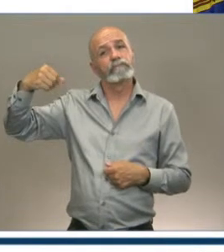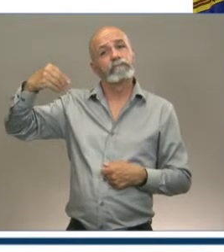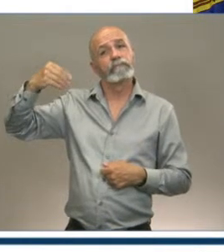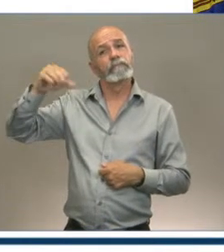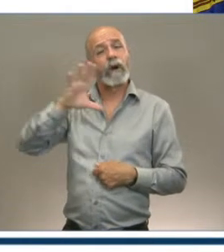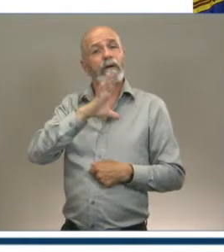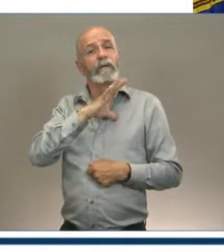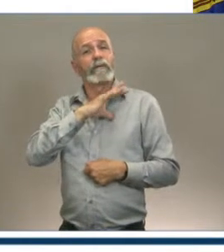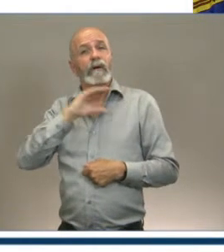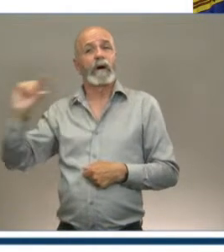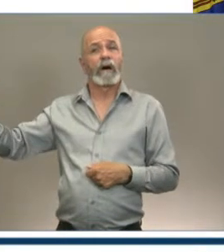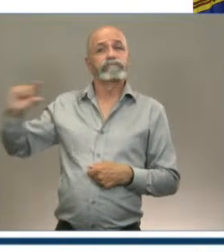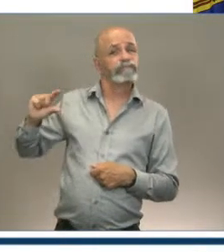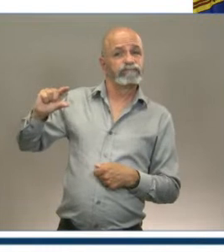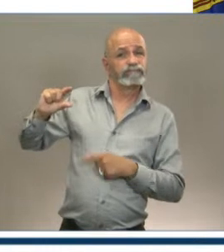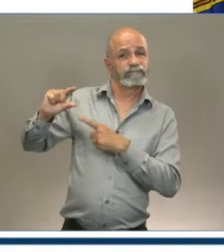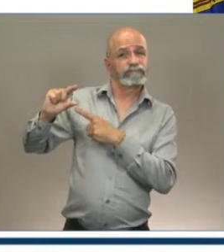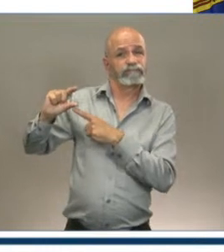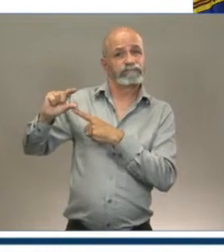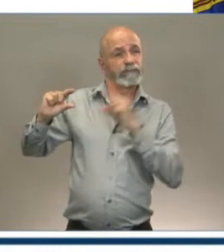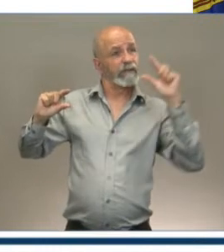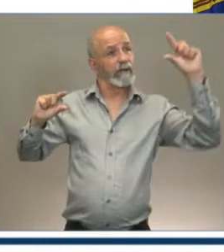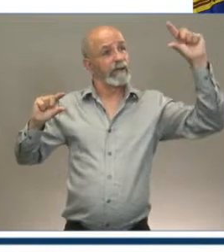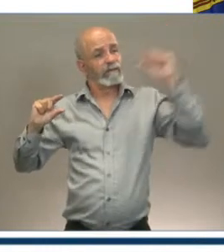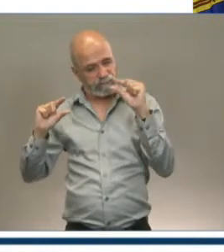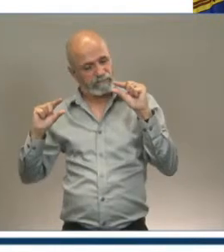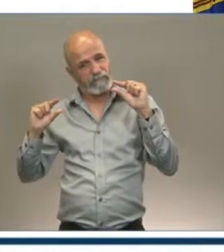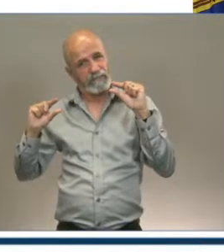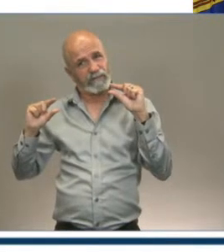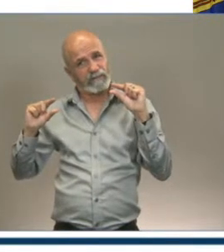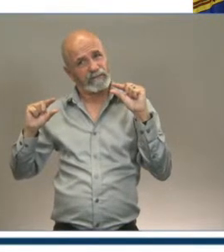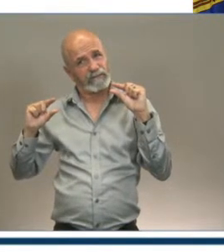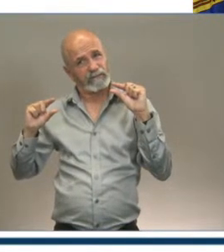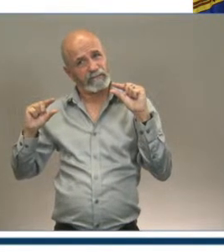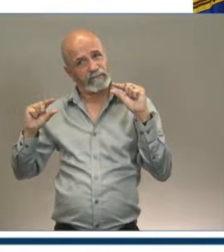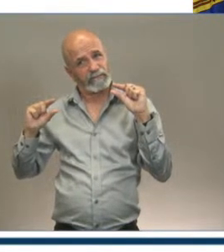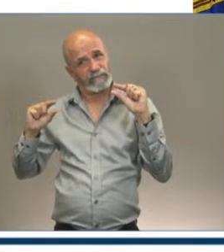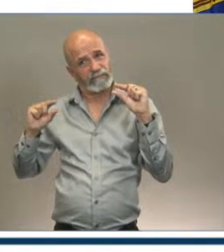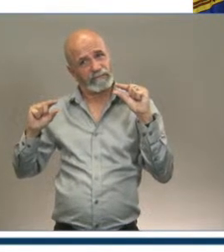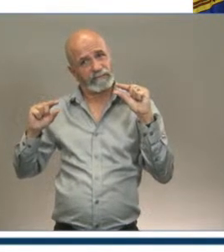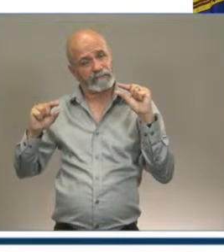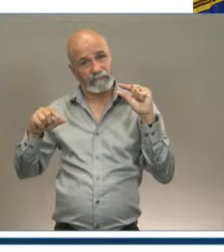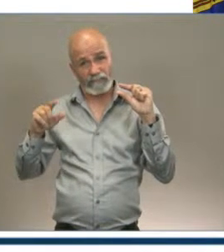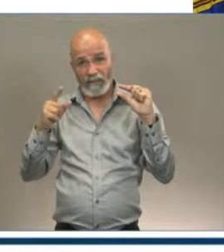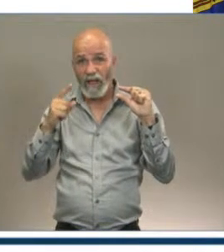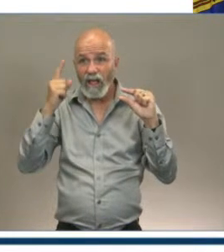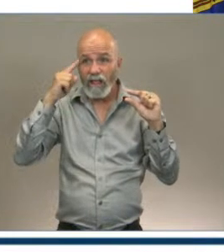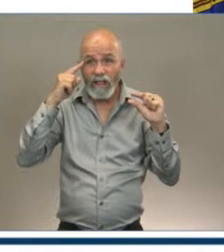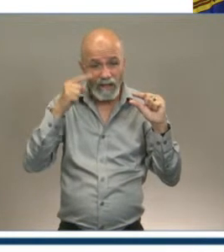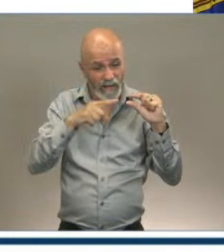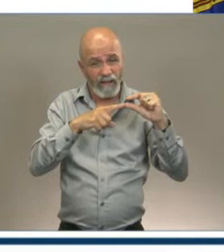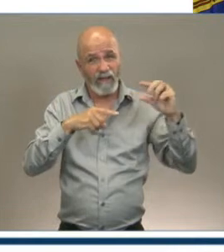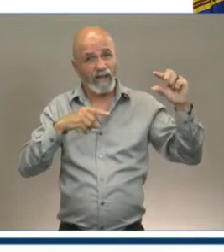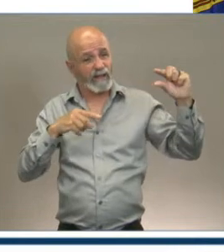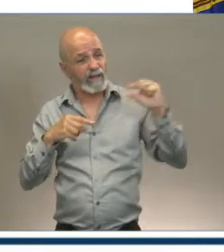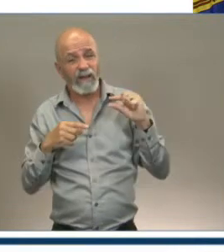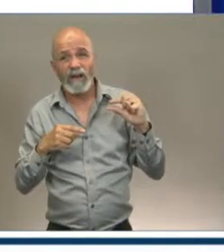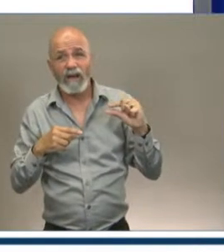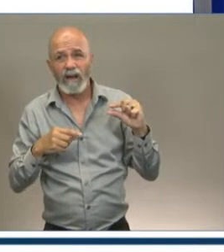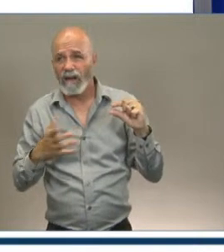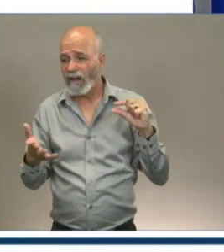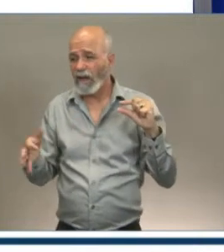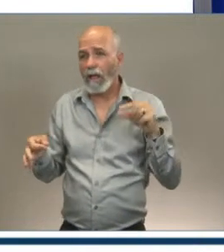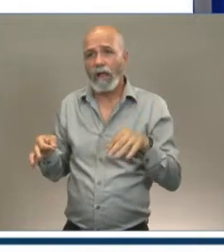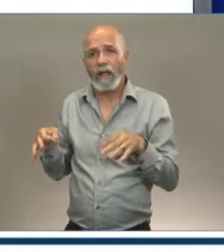actually remain open for essential workers' children? And what's causing this delay with payment? So I don't